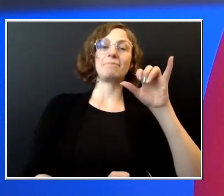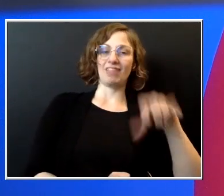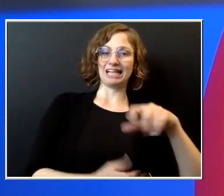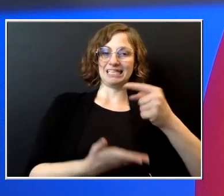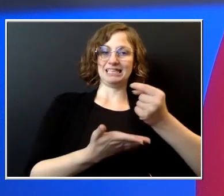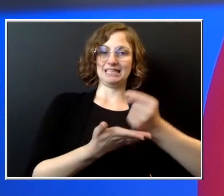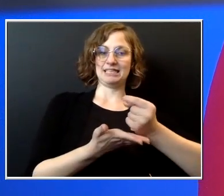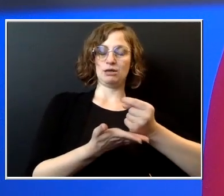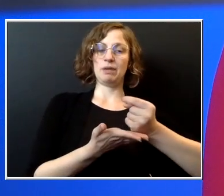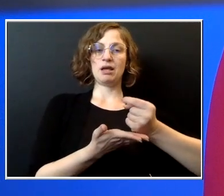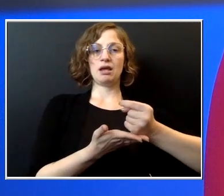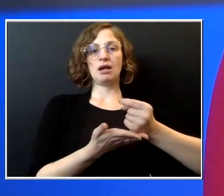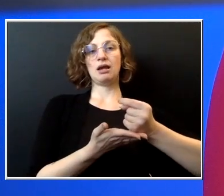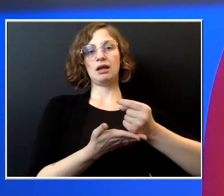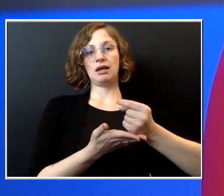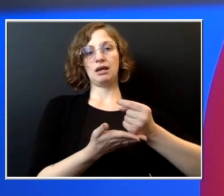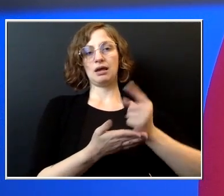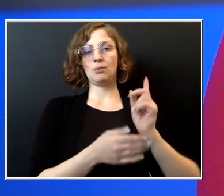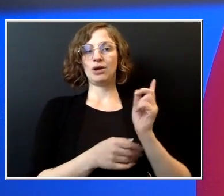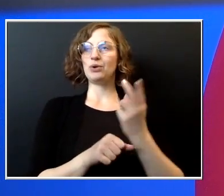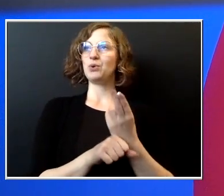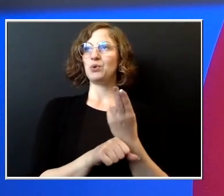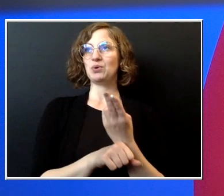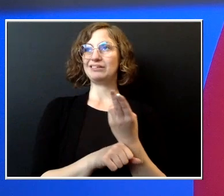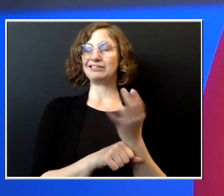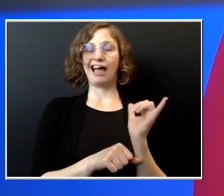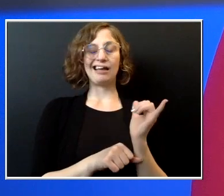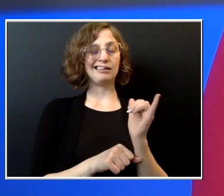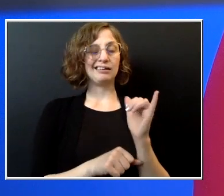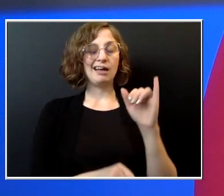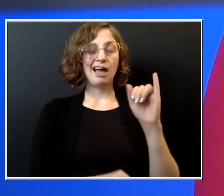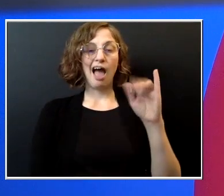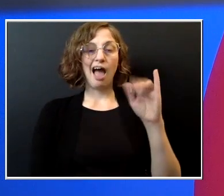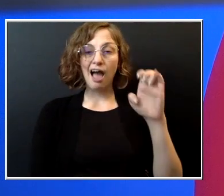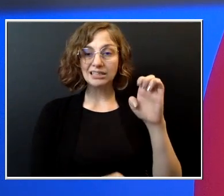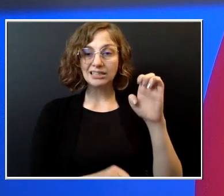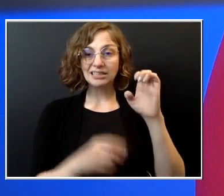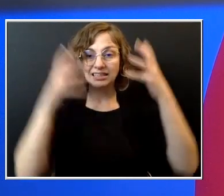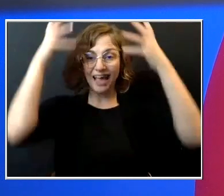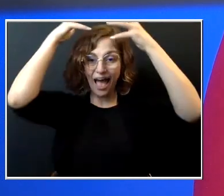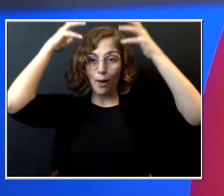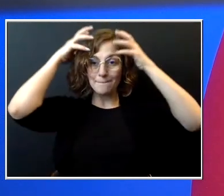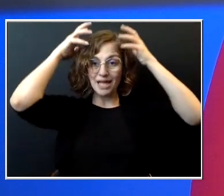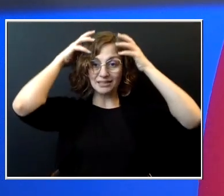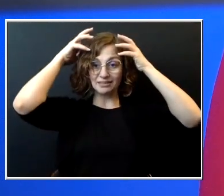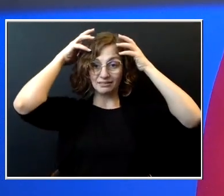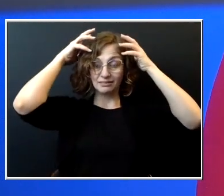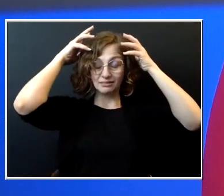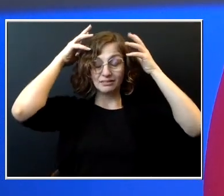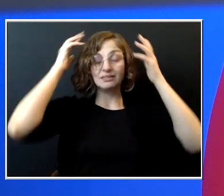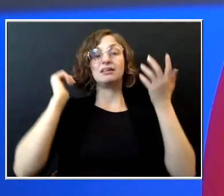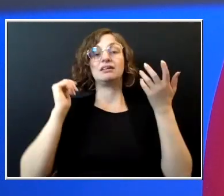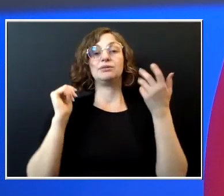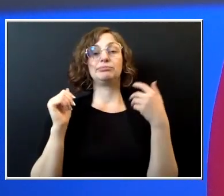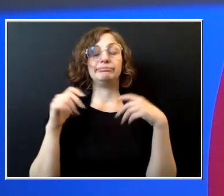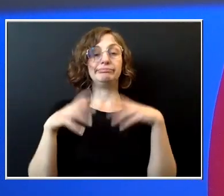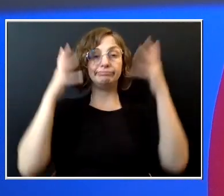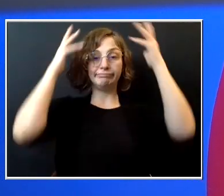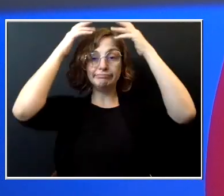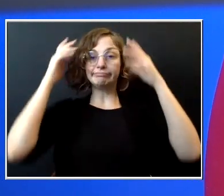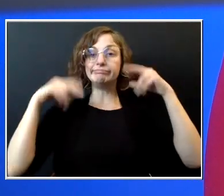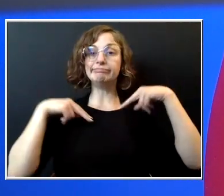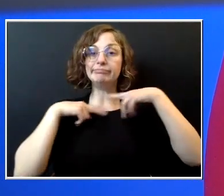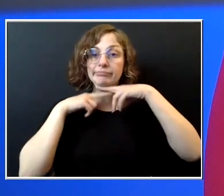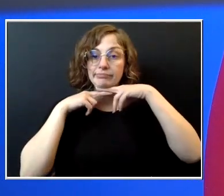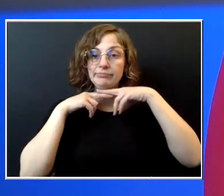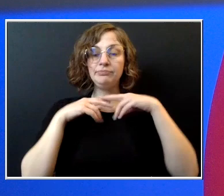you use basically an ice helmet and you apply it to your head. You can also use it for your hands